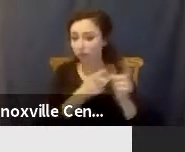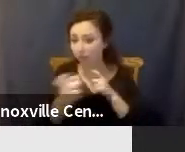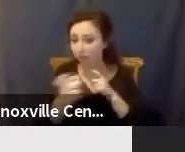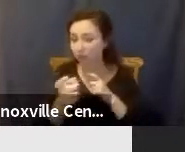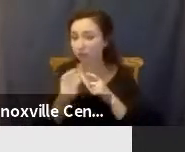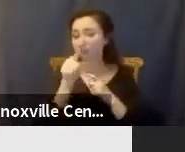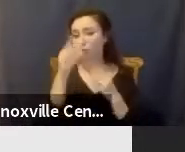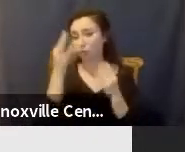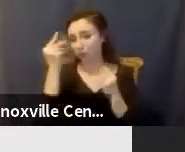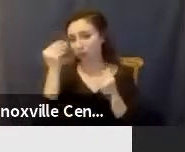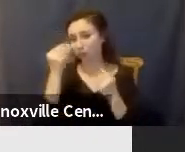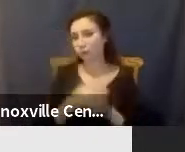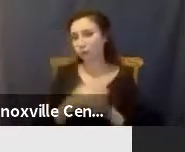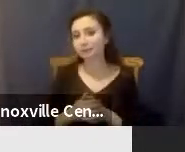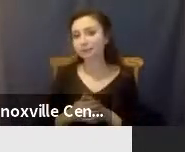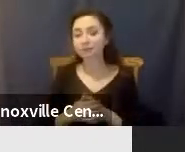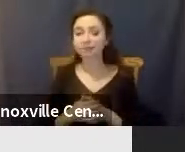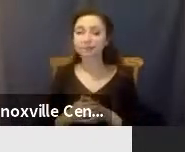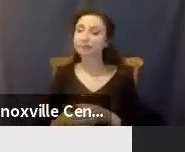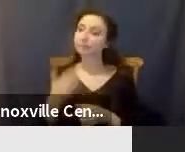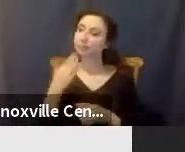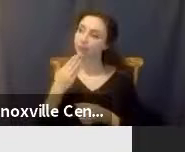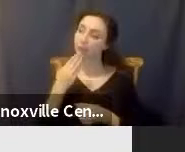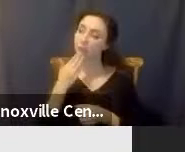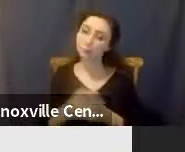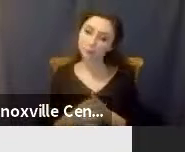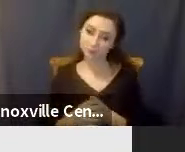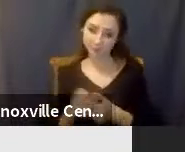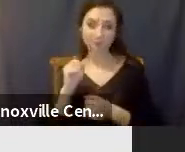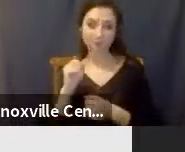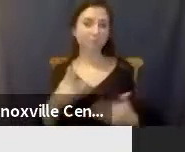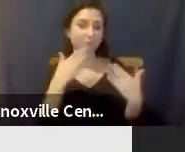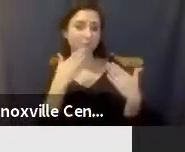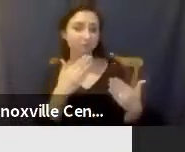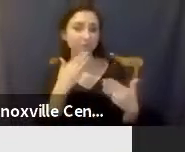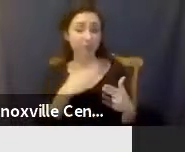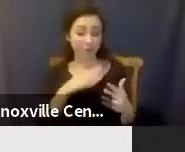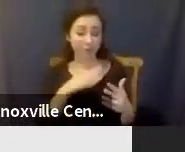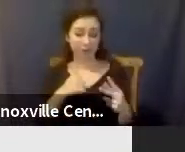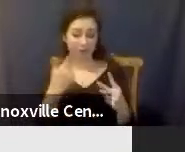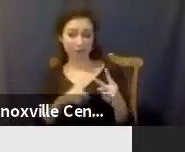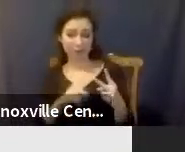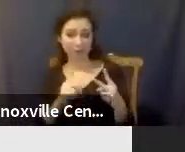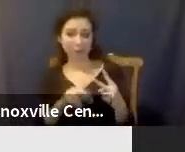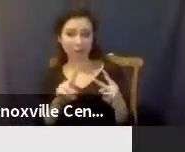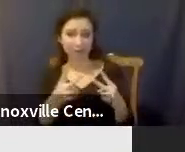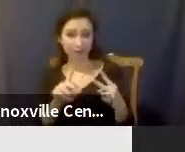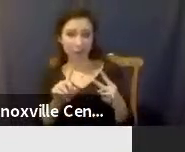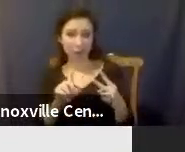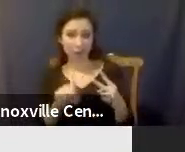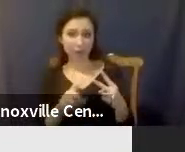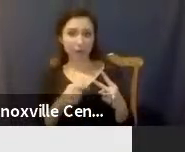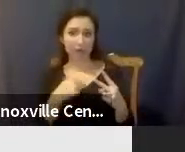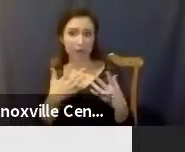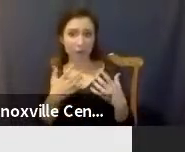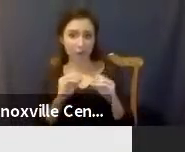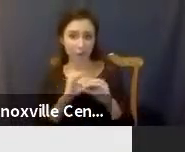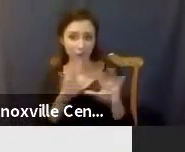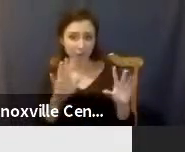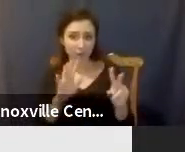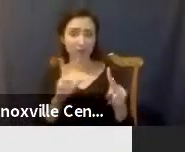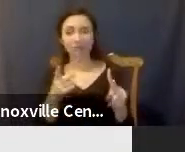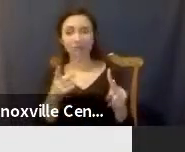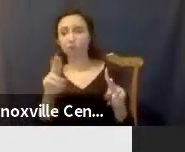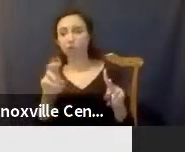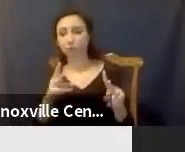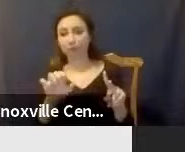considering. Thank you. Okay, thank you. And my other question was simply, I just want to clarify. So this